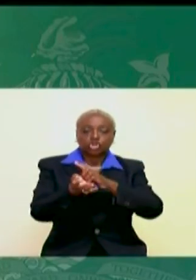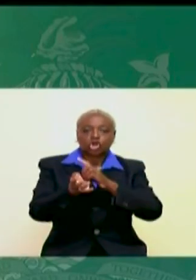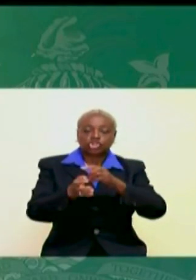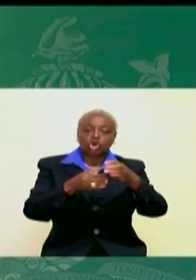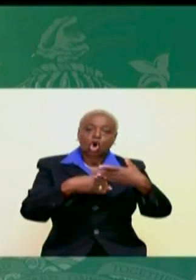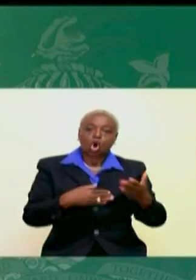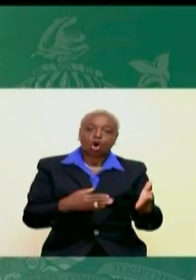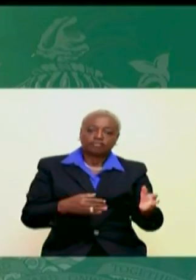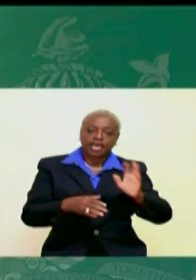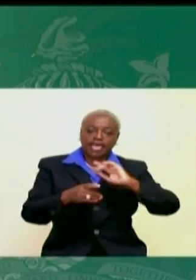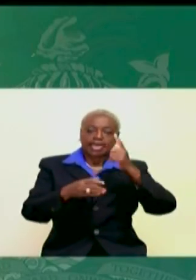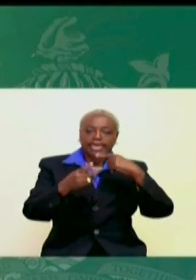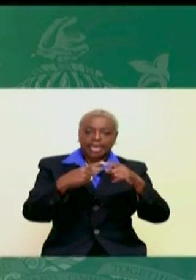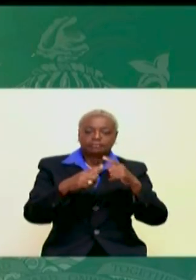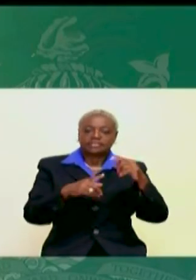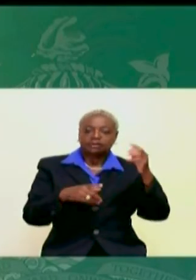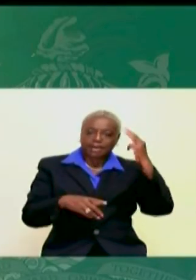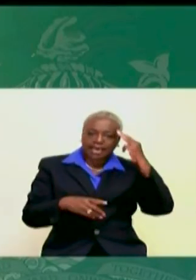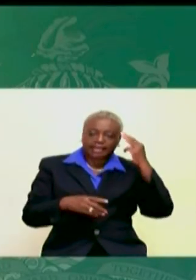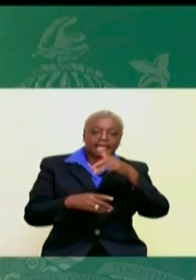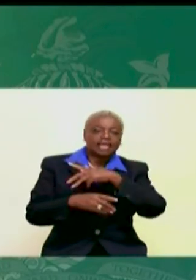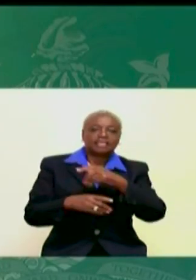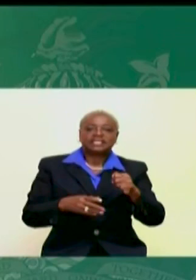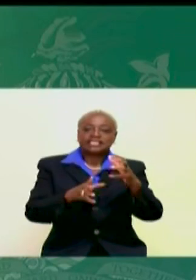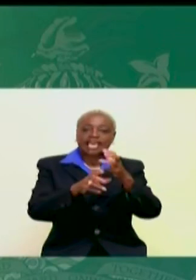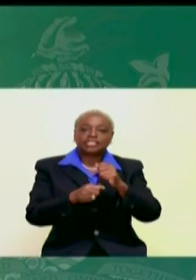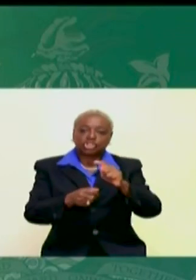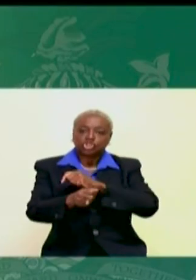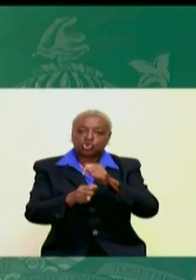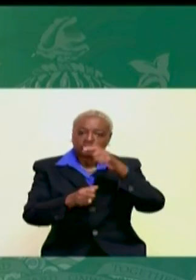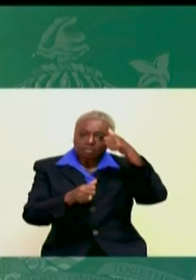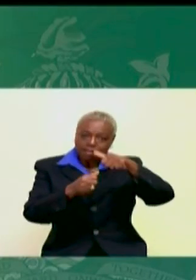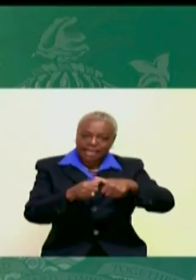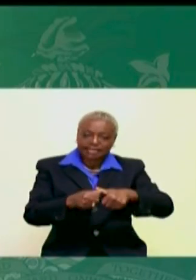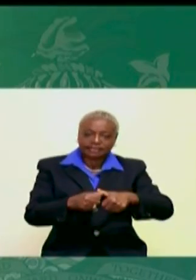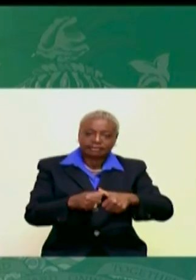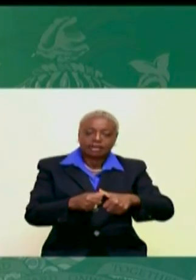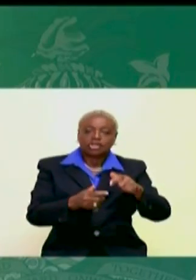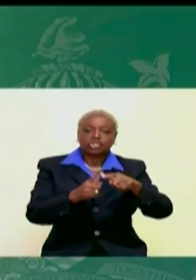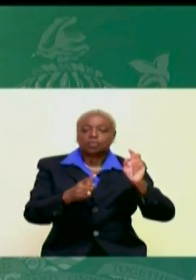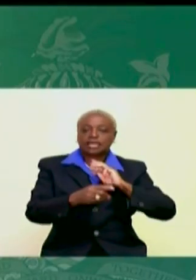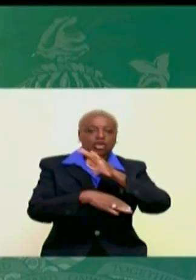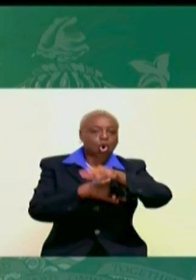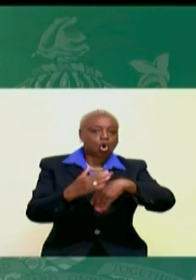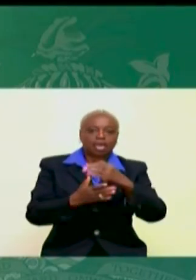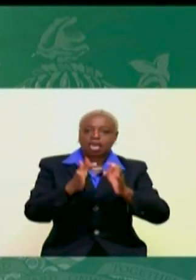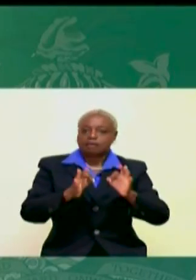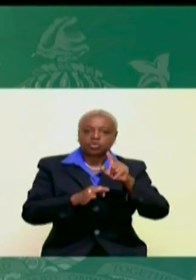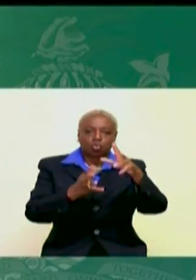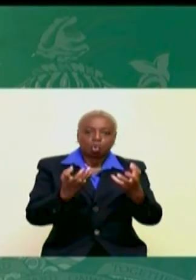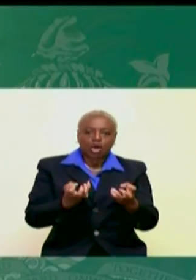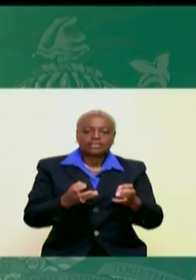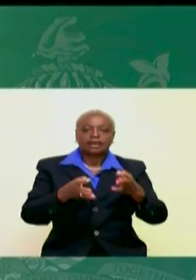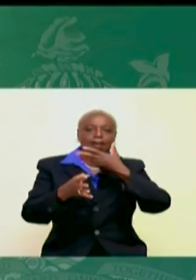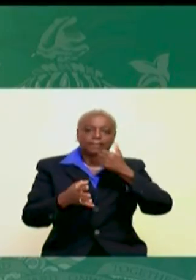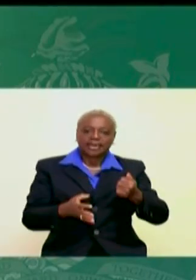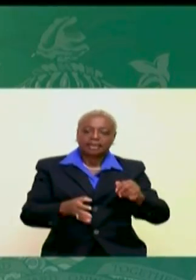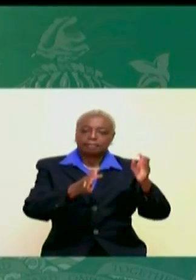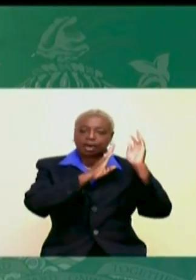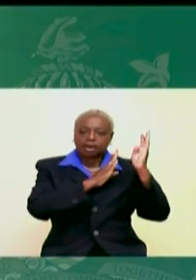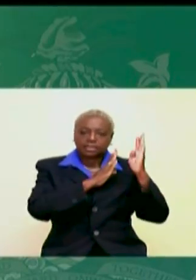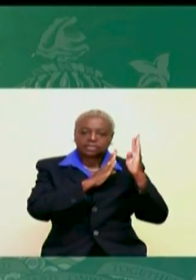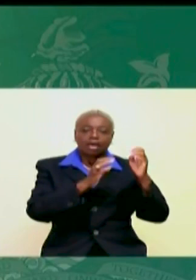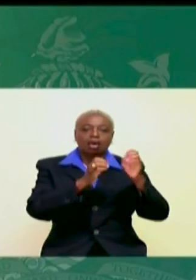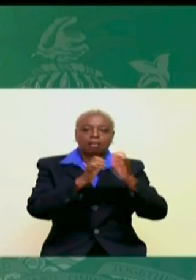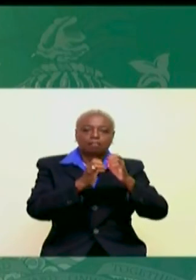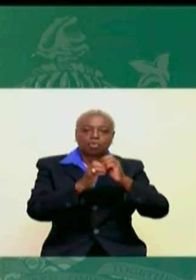well-known and catchy tune is a reminder to us all that if you want a better Bahamas, a more secure